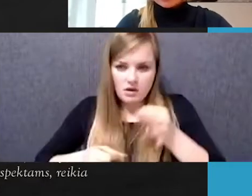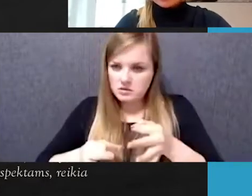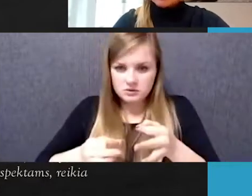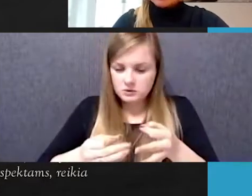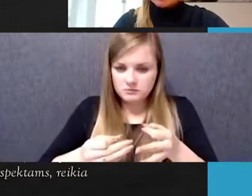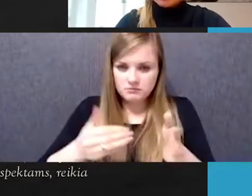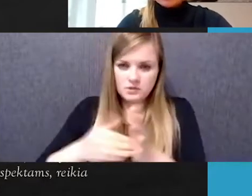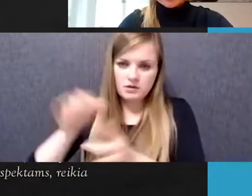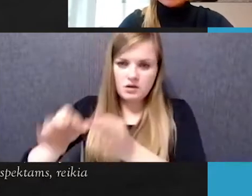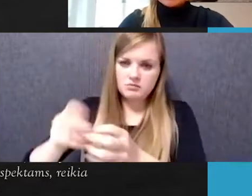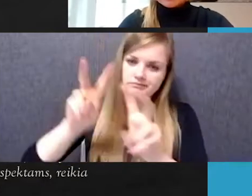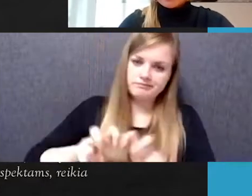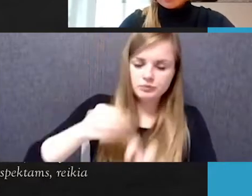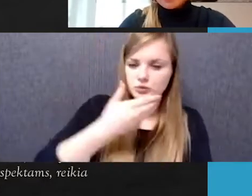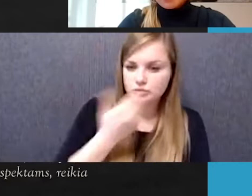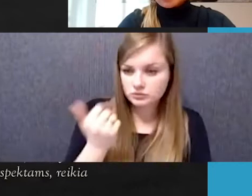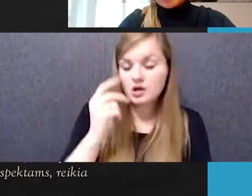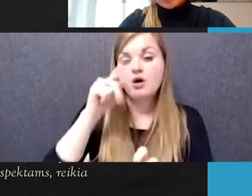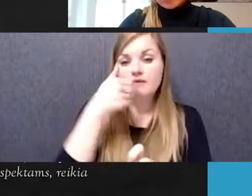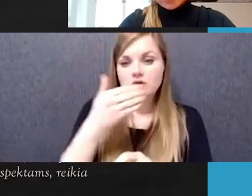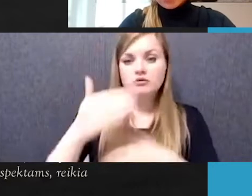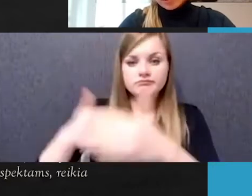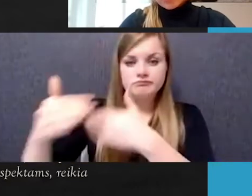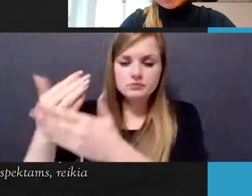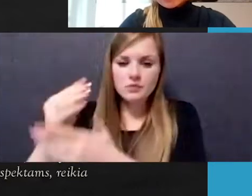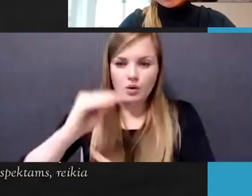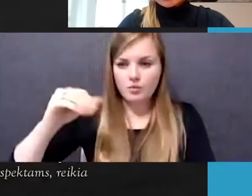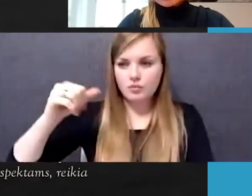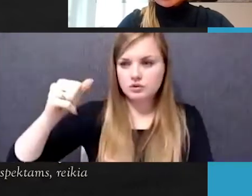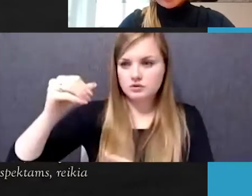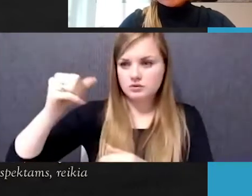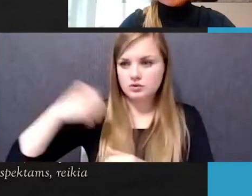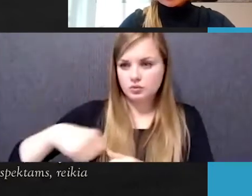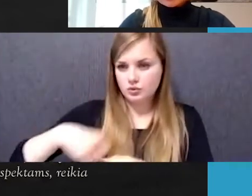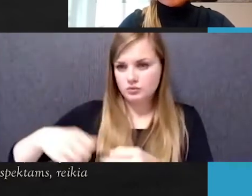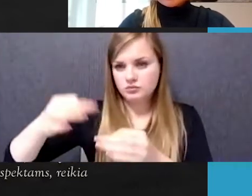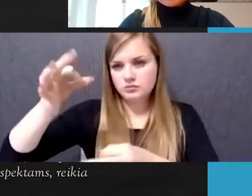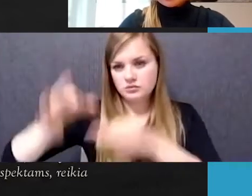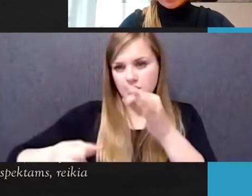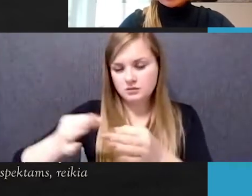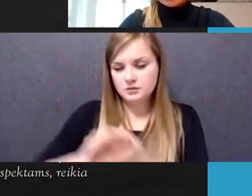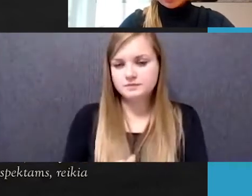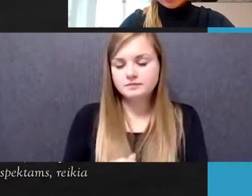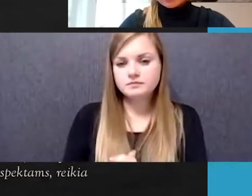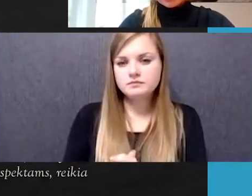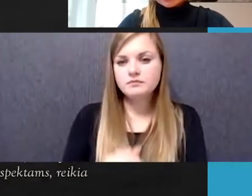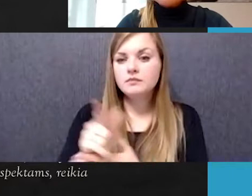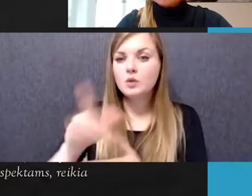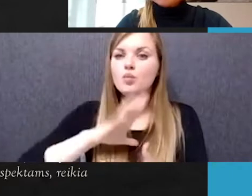pre-trial investigation was not started, and finally it reached the Court of European Human Rights Court.